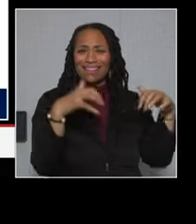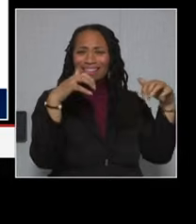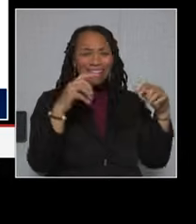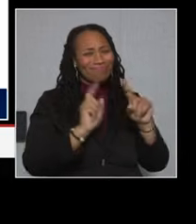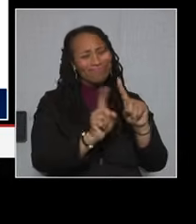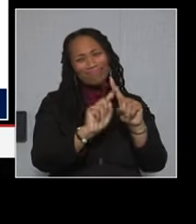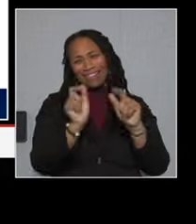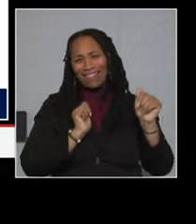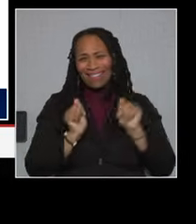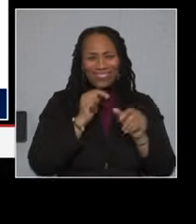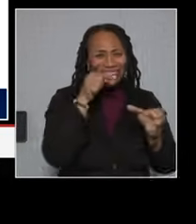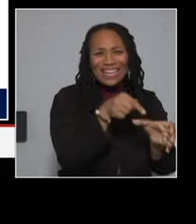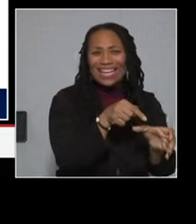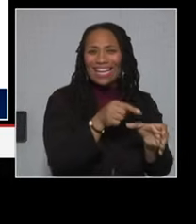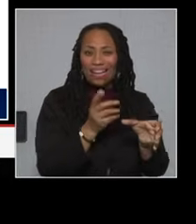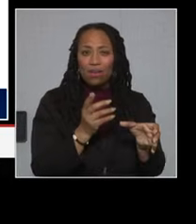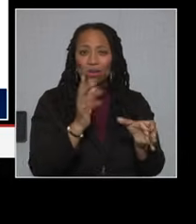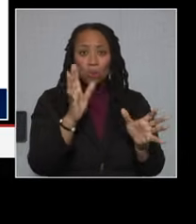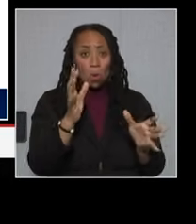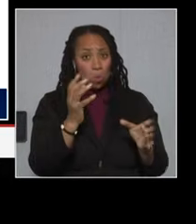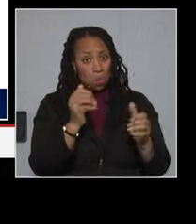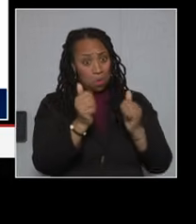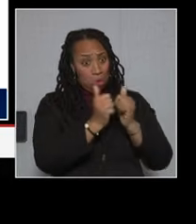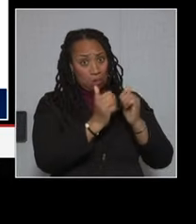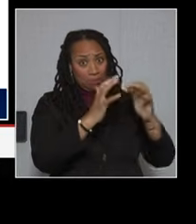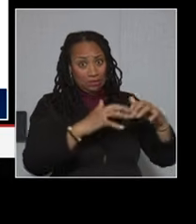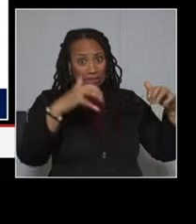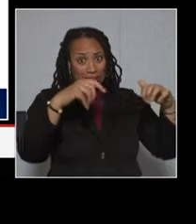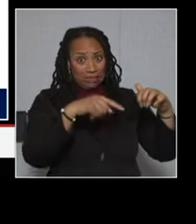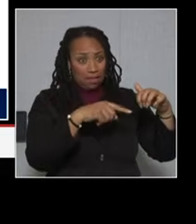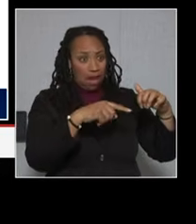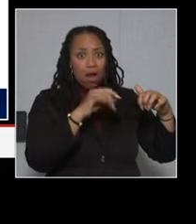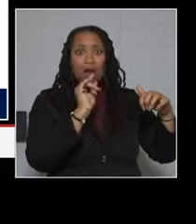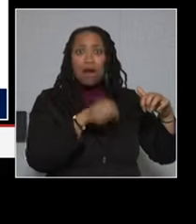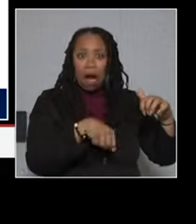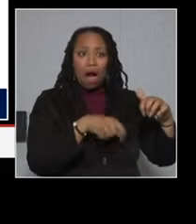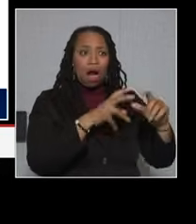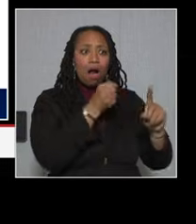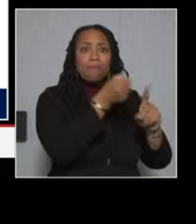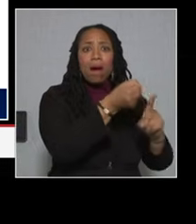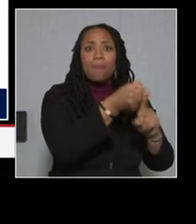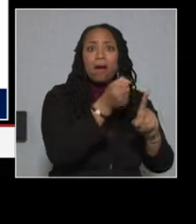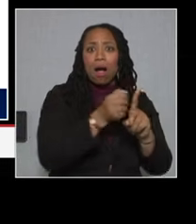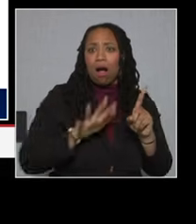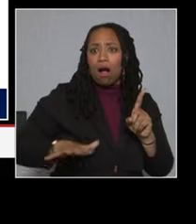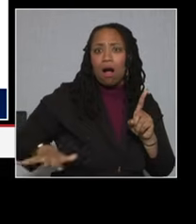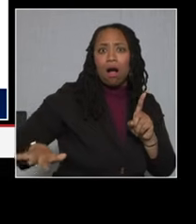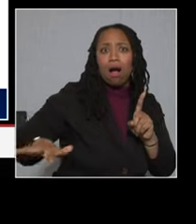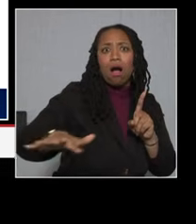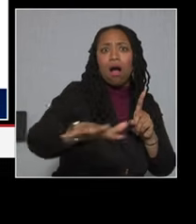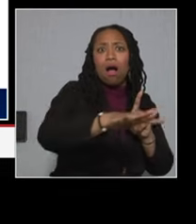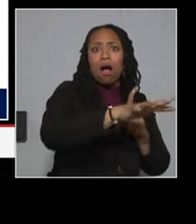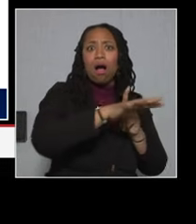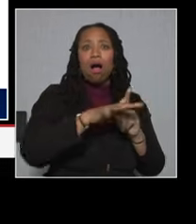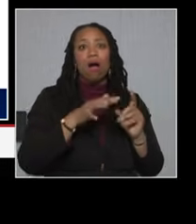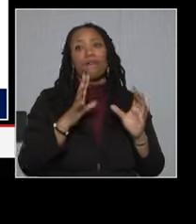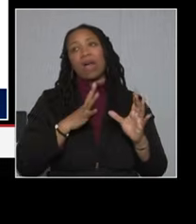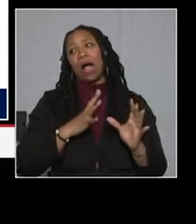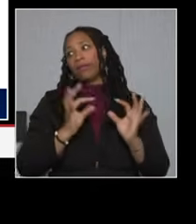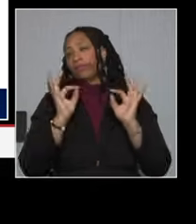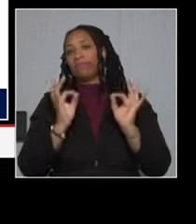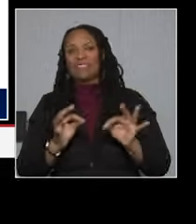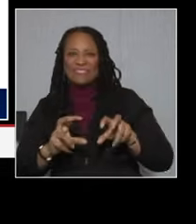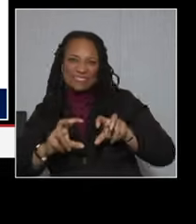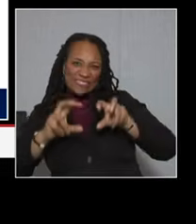it and we're going to do it again. Our ongoing investments in Capital One Arena are in progress. They're delivering state-of-the-art,